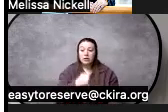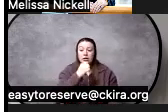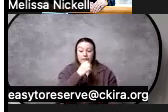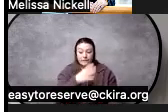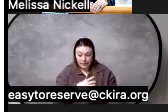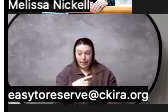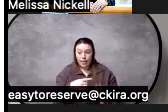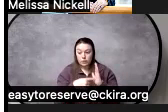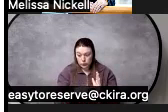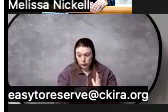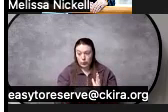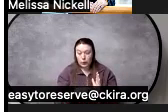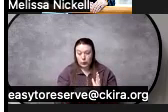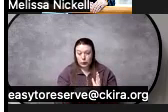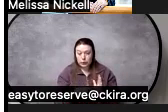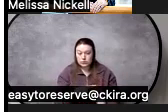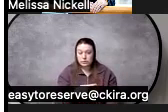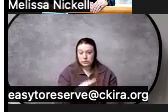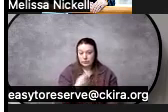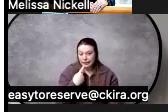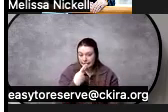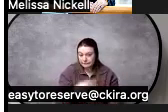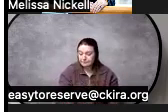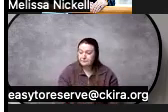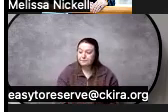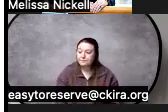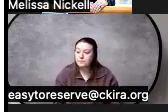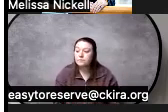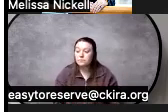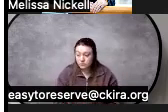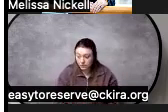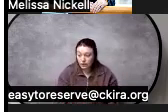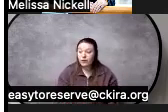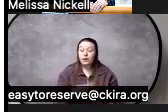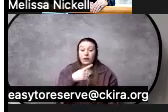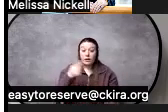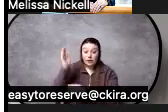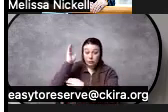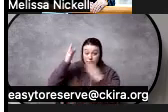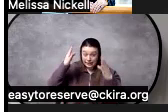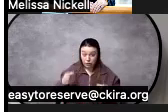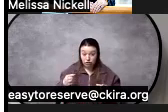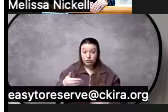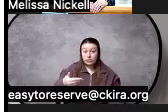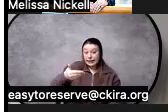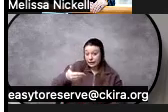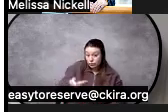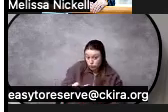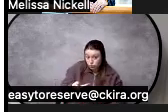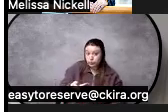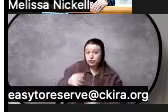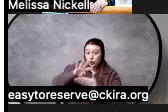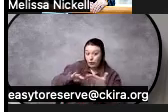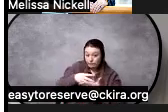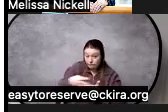displayed within pink. So now that the presenter has oriented the audience with the graph, he, she, or